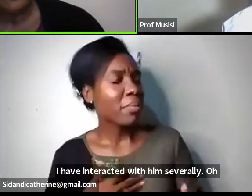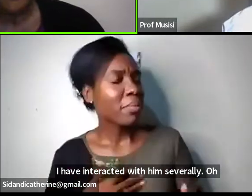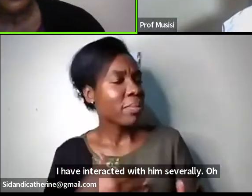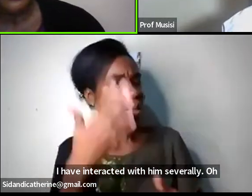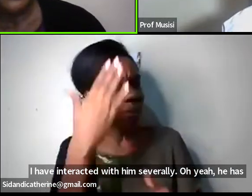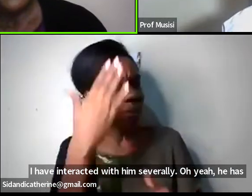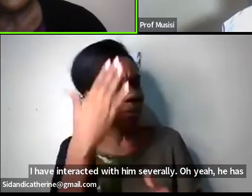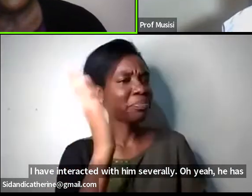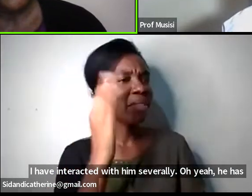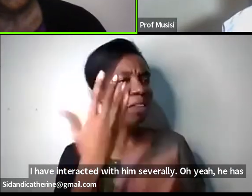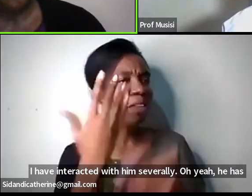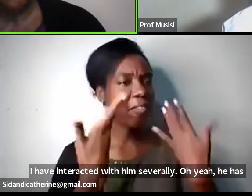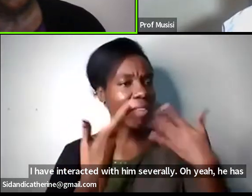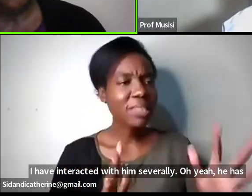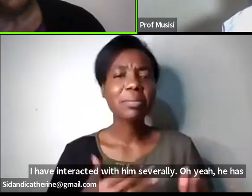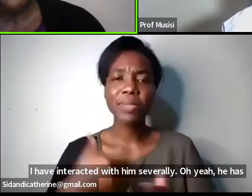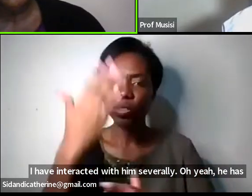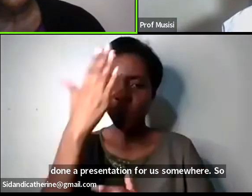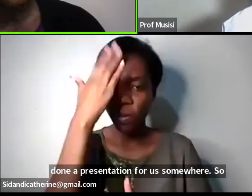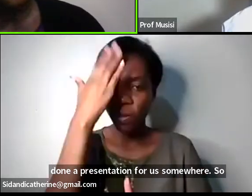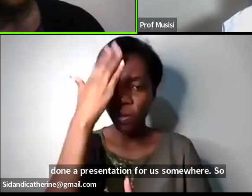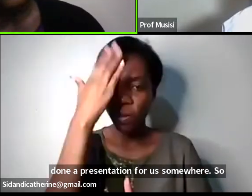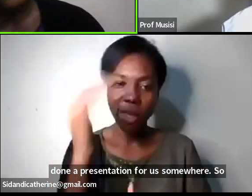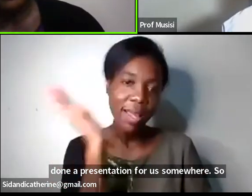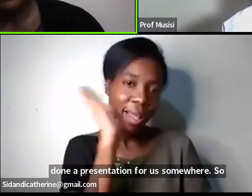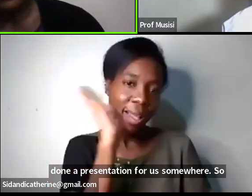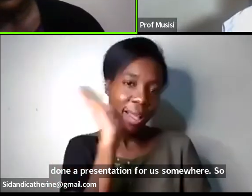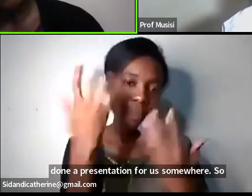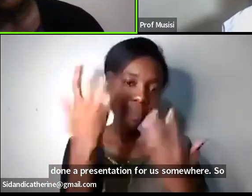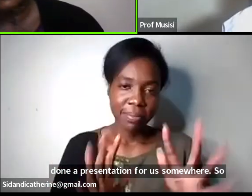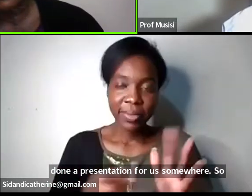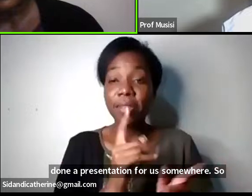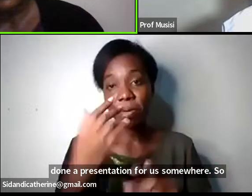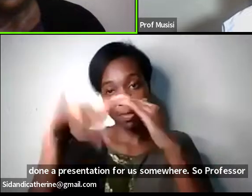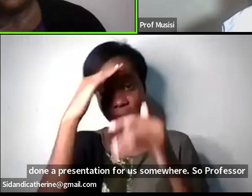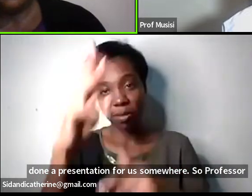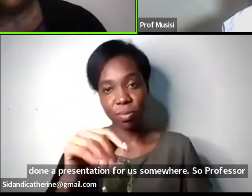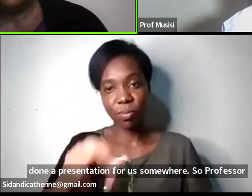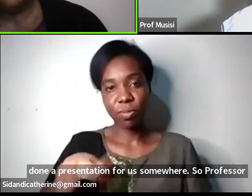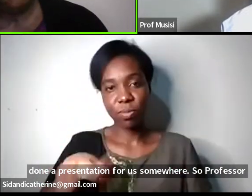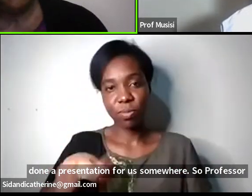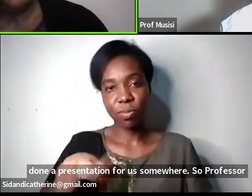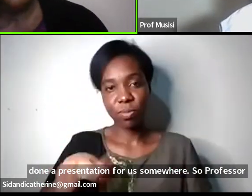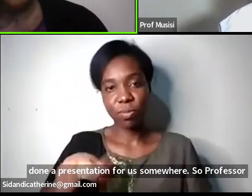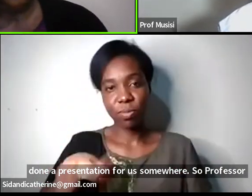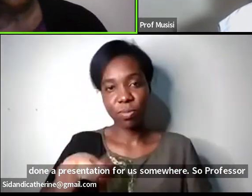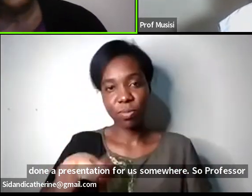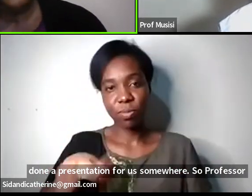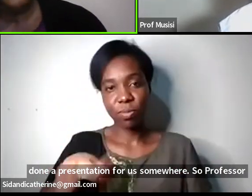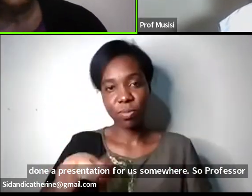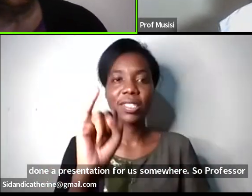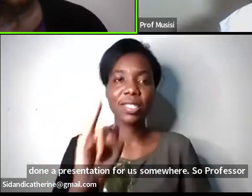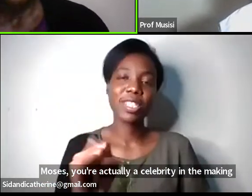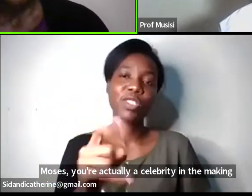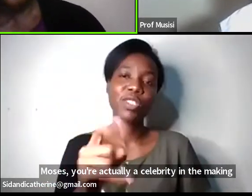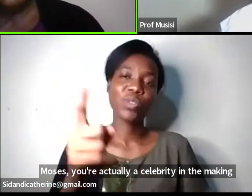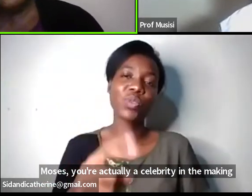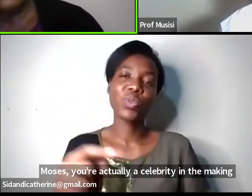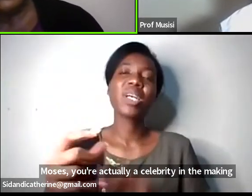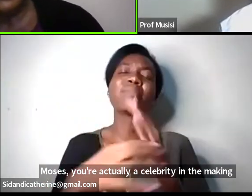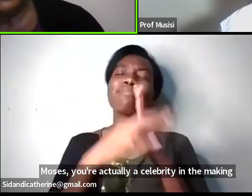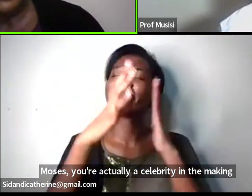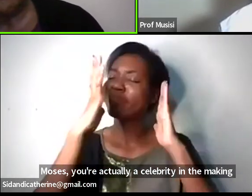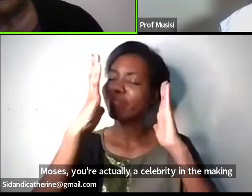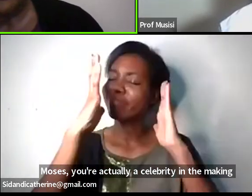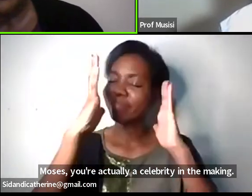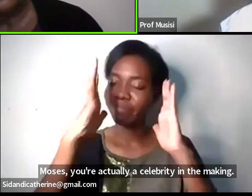us somewhere. So Professor Musisi, you're actually a celebrity in the making. So Professor